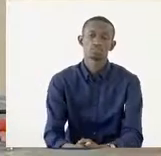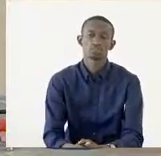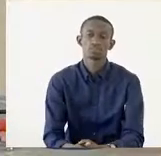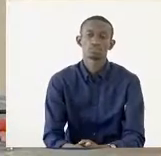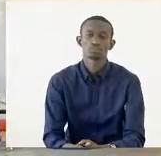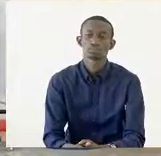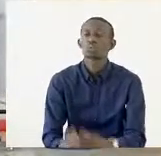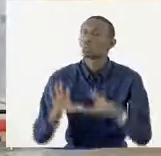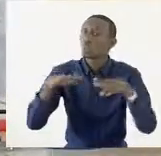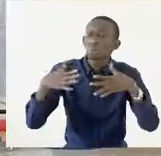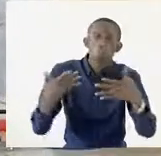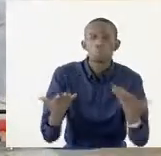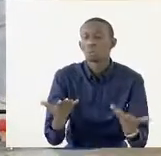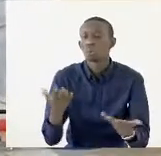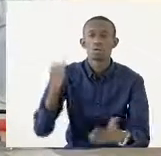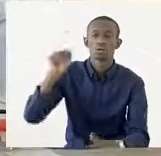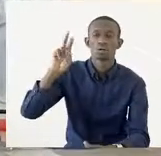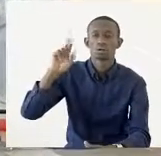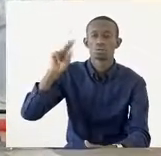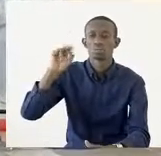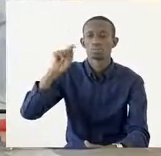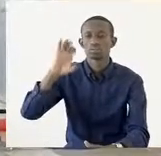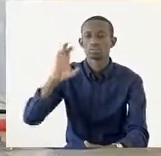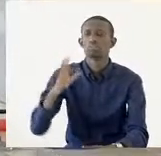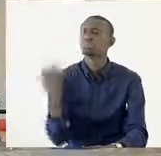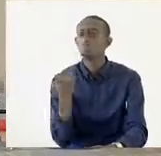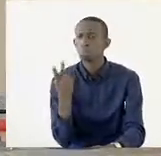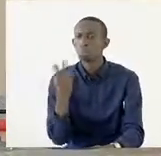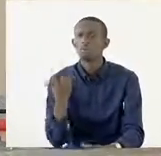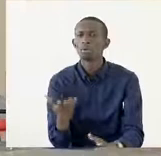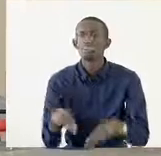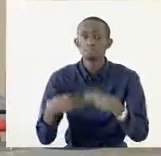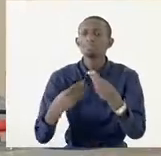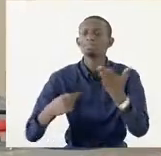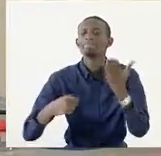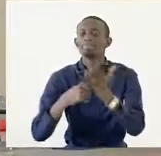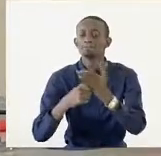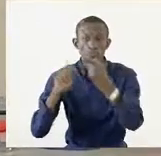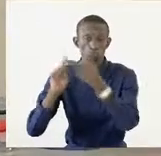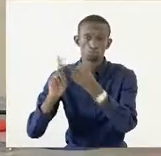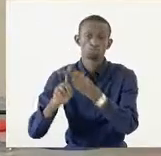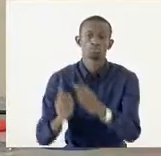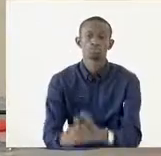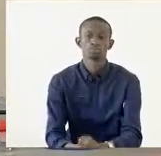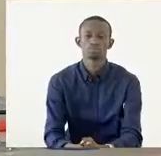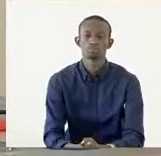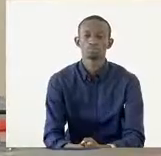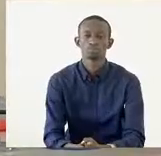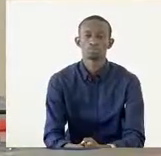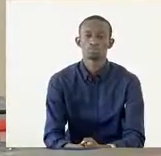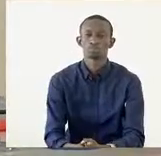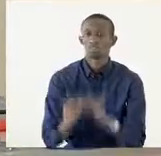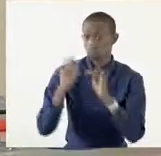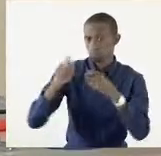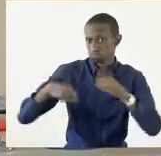or aromatic, they will both give the positive test. So when they